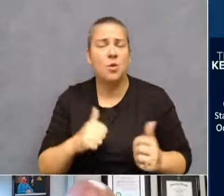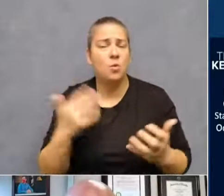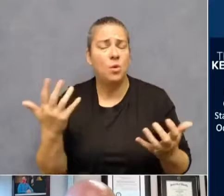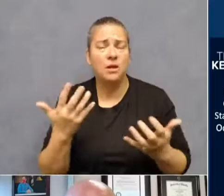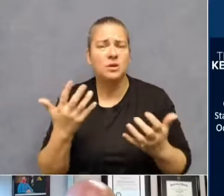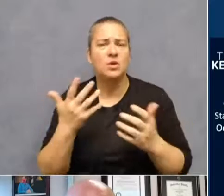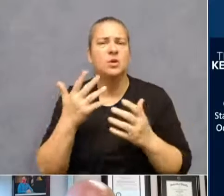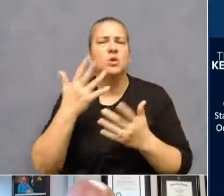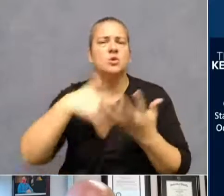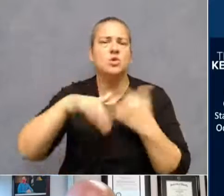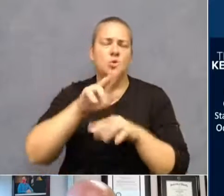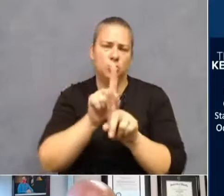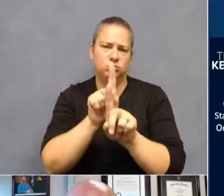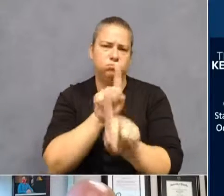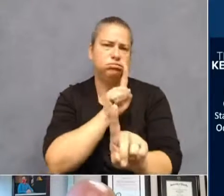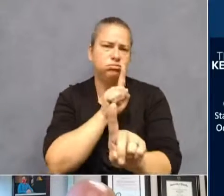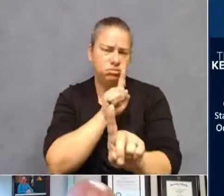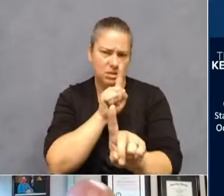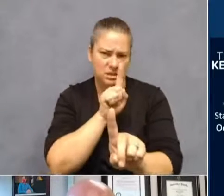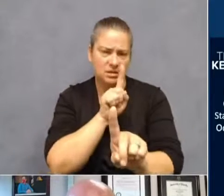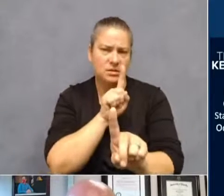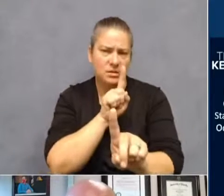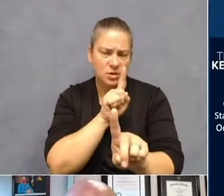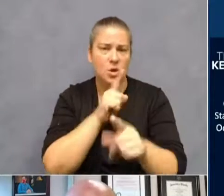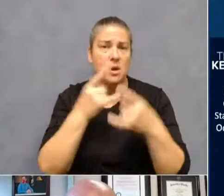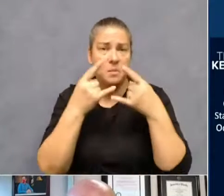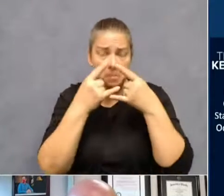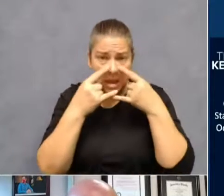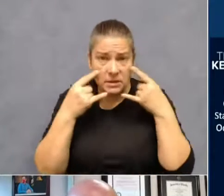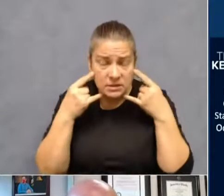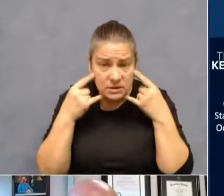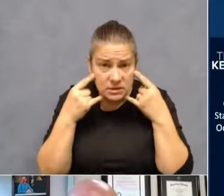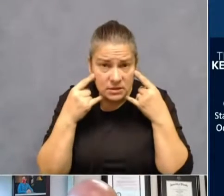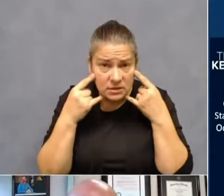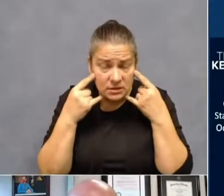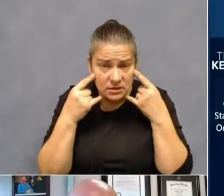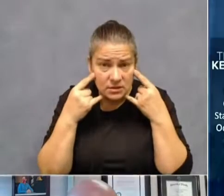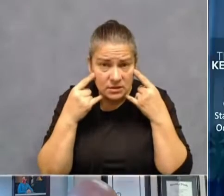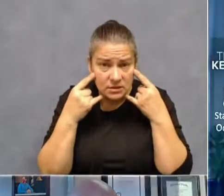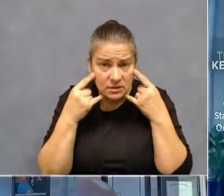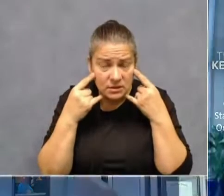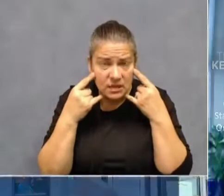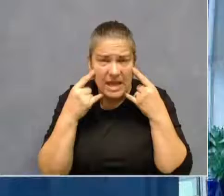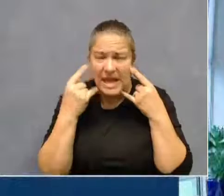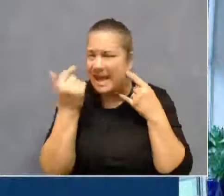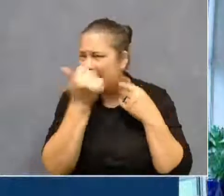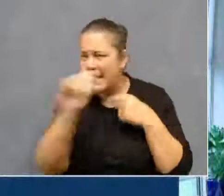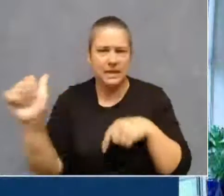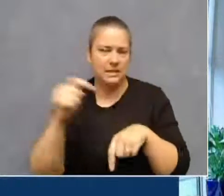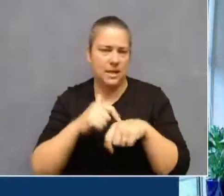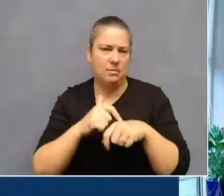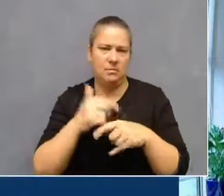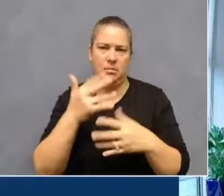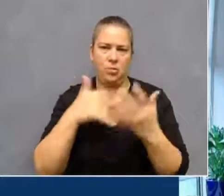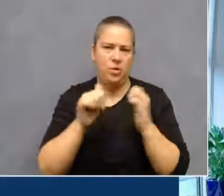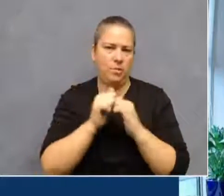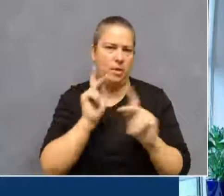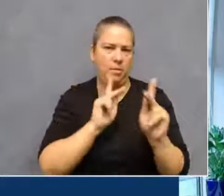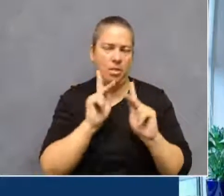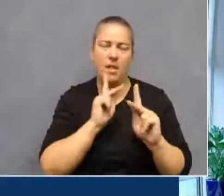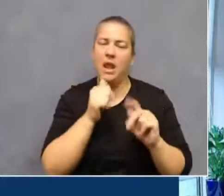or more feet from each other, wearing masks whenever we're anywhere near other people outside of our household that live with us,